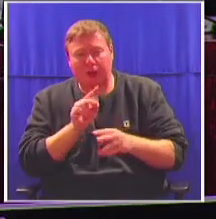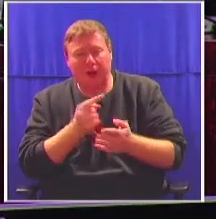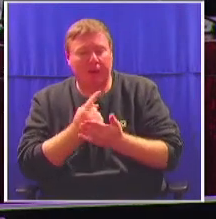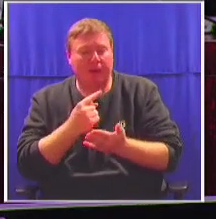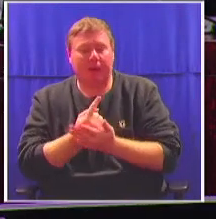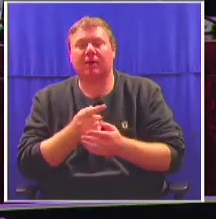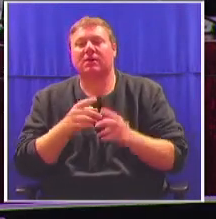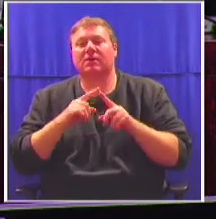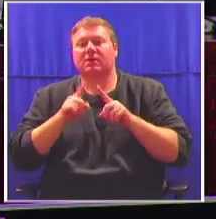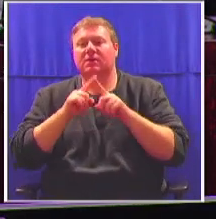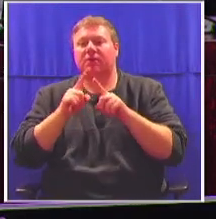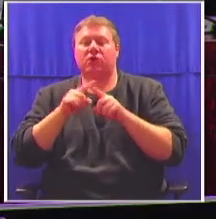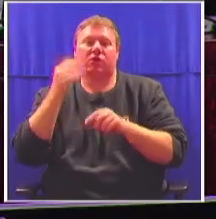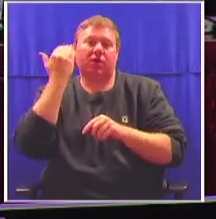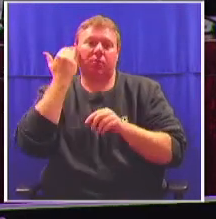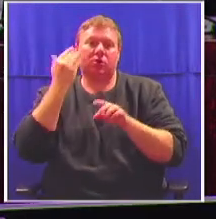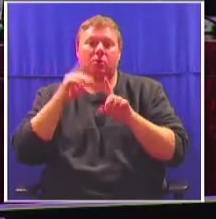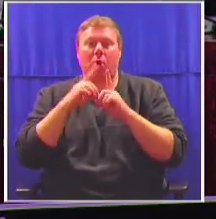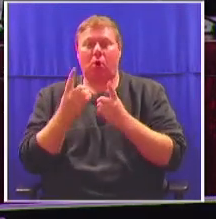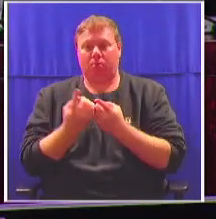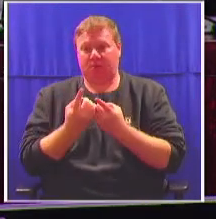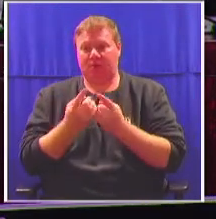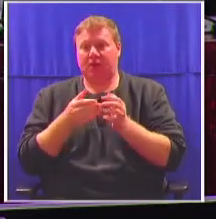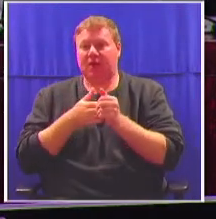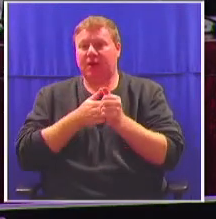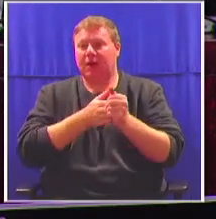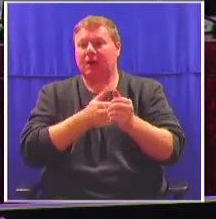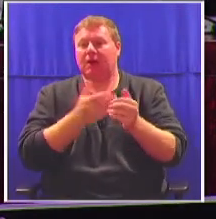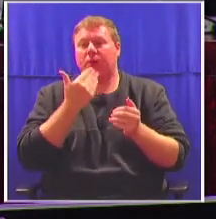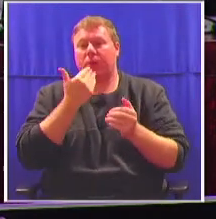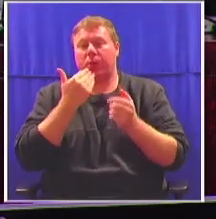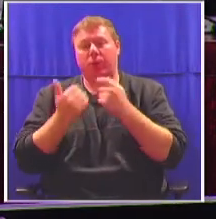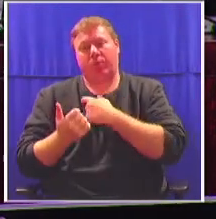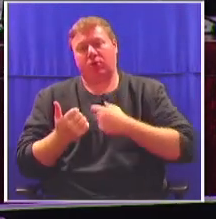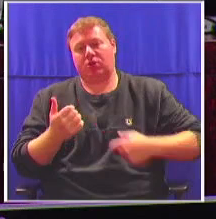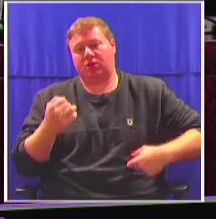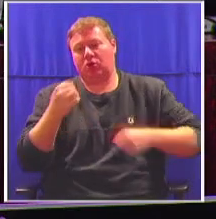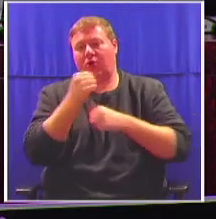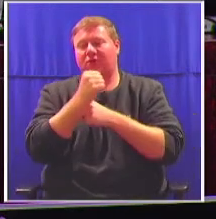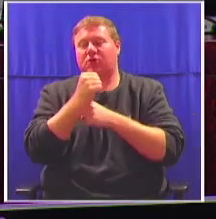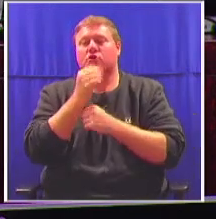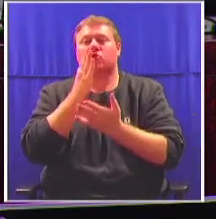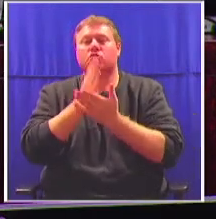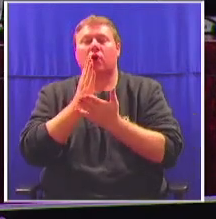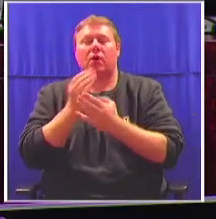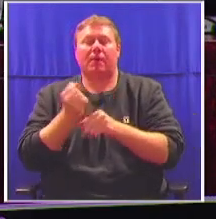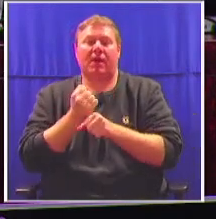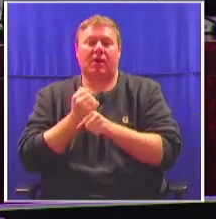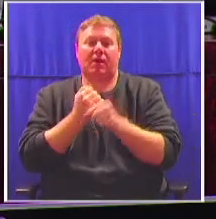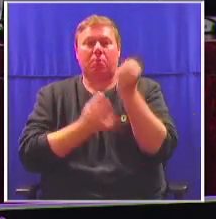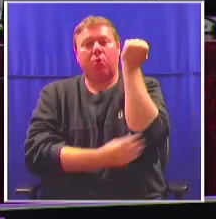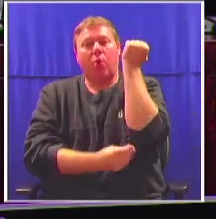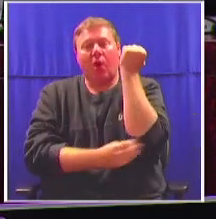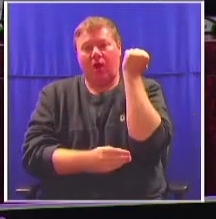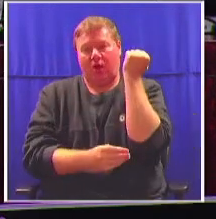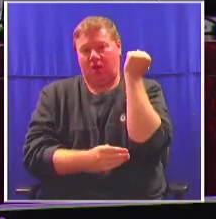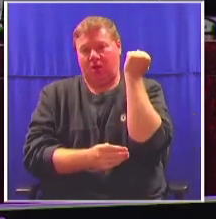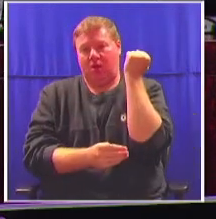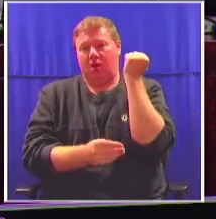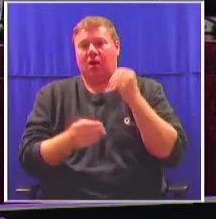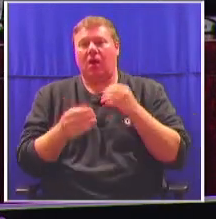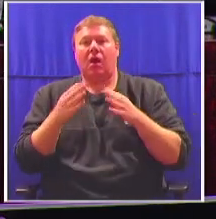by the Presidency are working to ensure that poor households do have access to